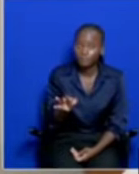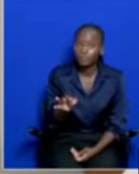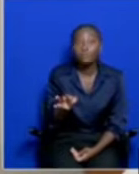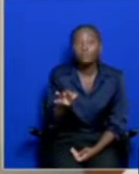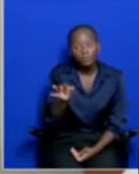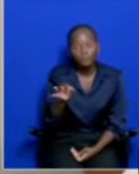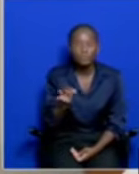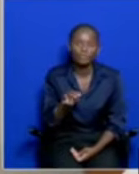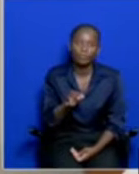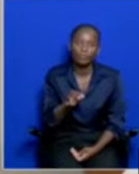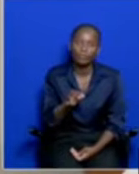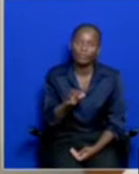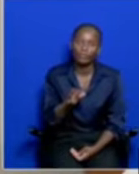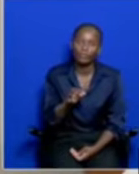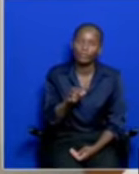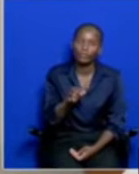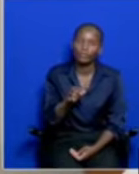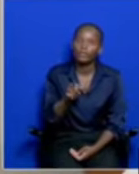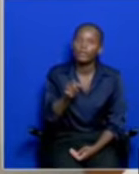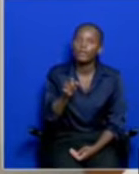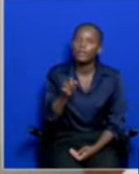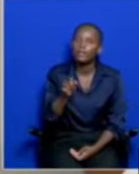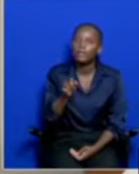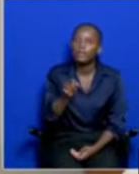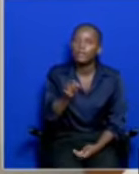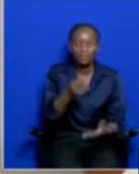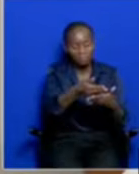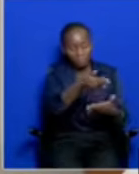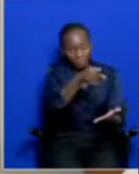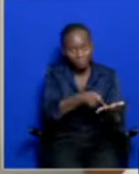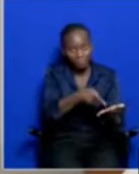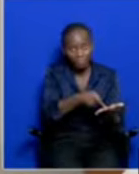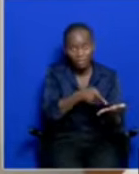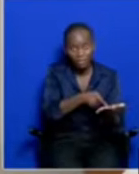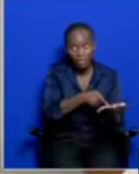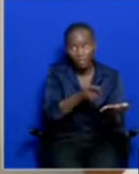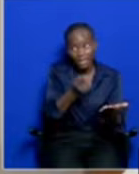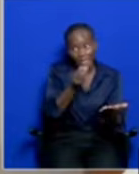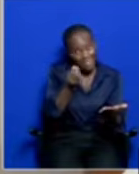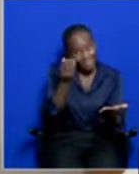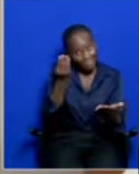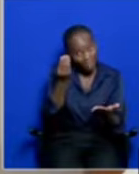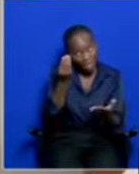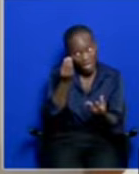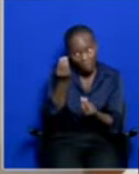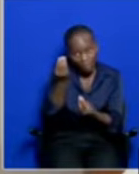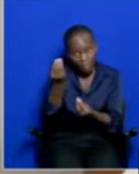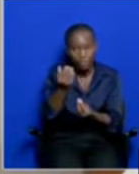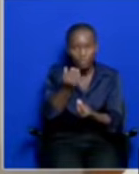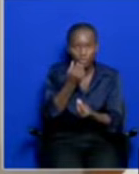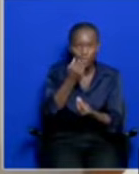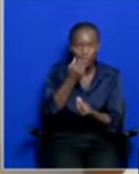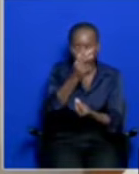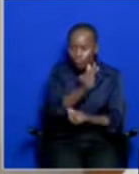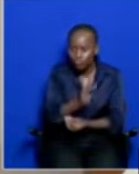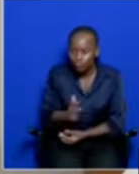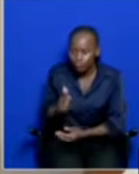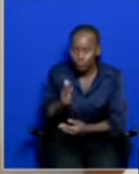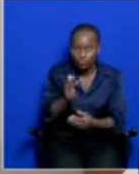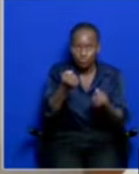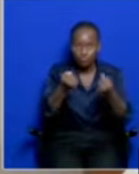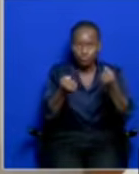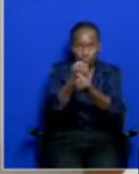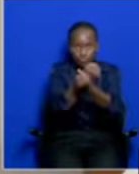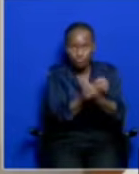who booked the load in and who checked it out to hand